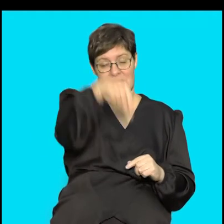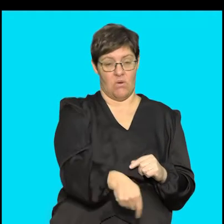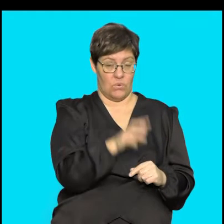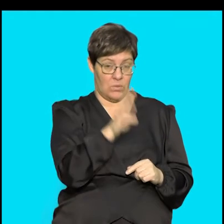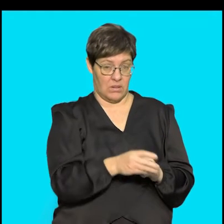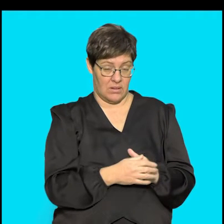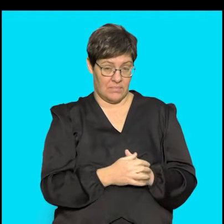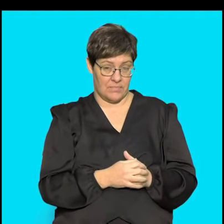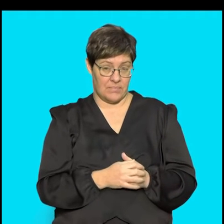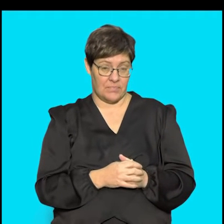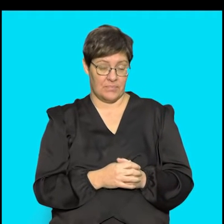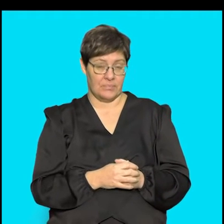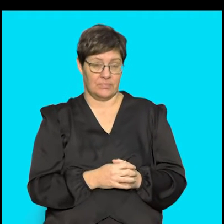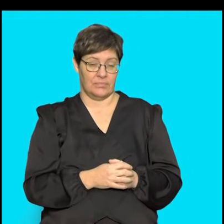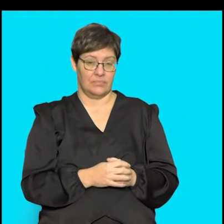down.